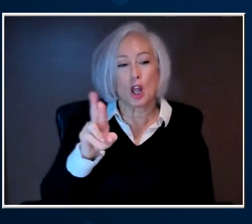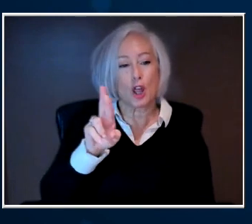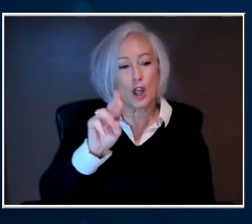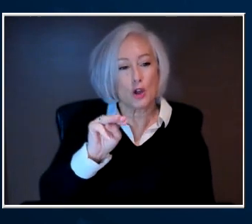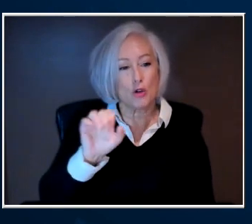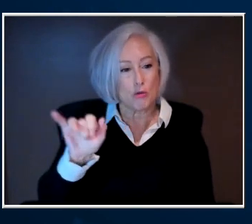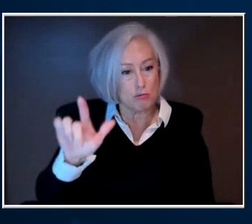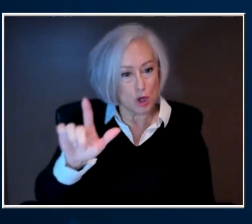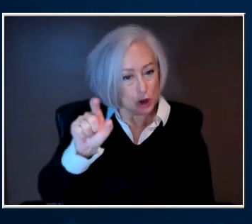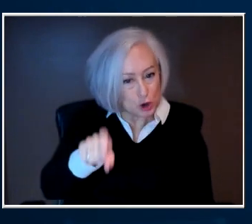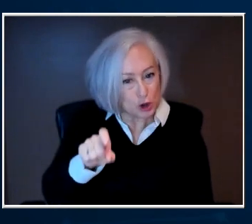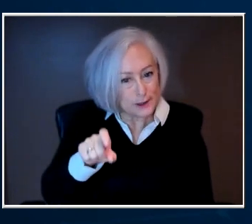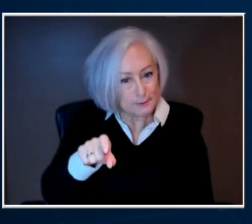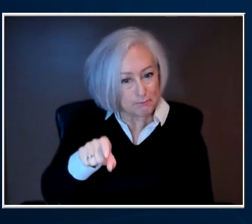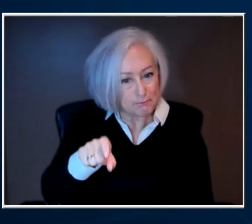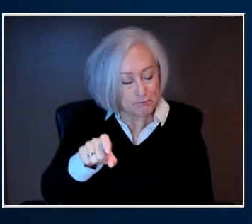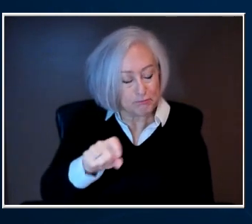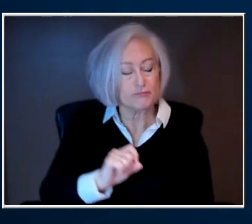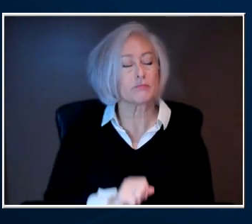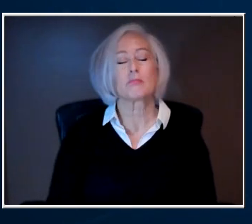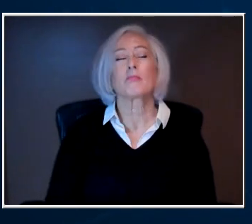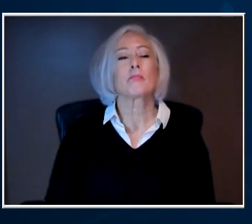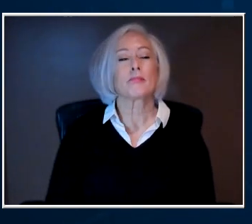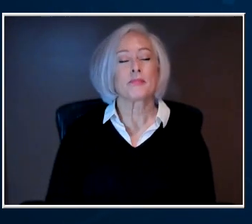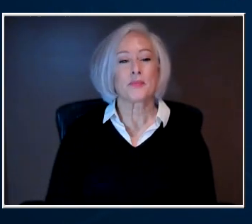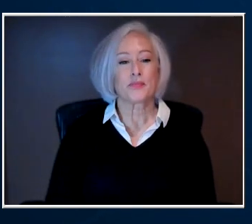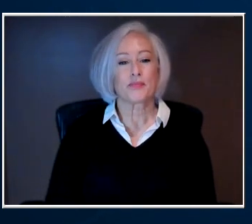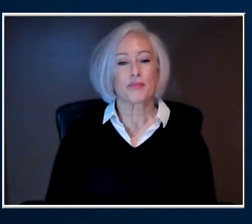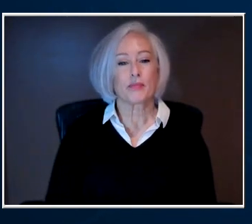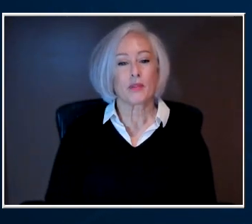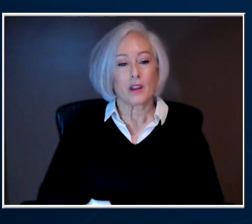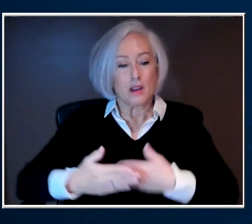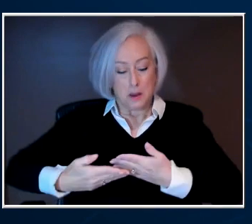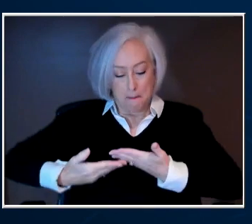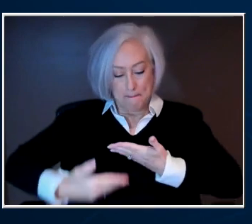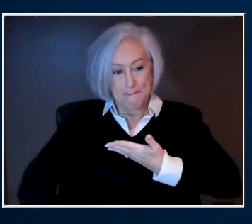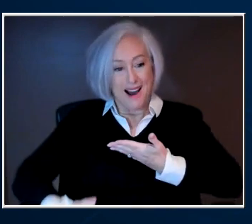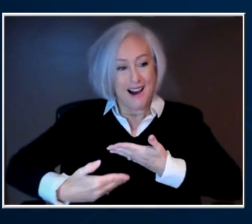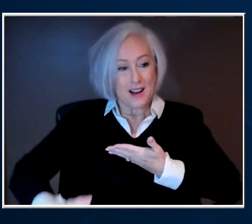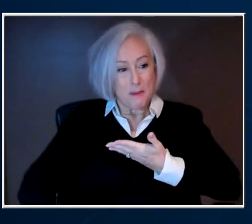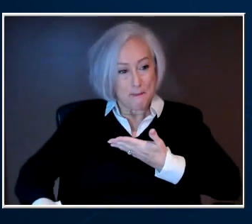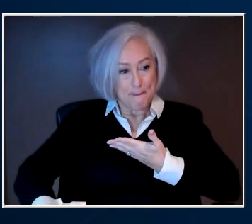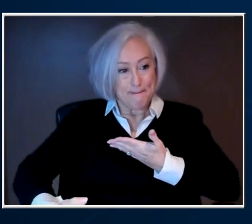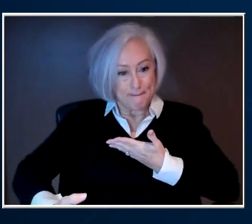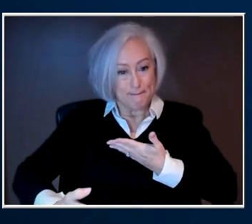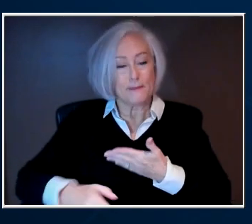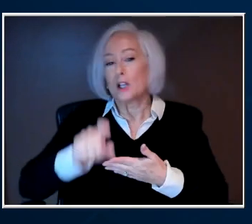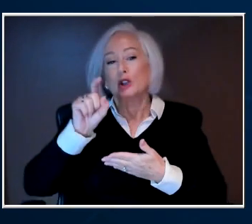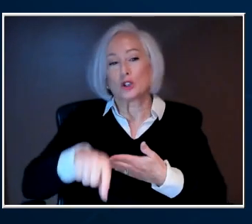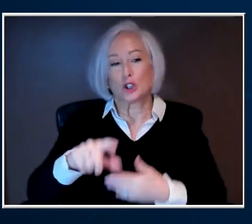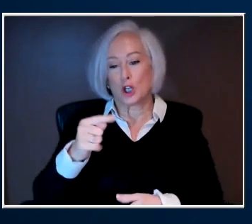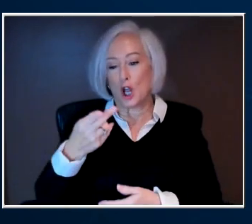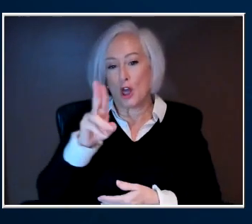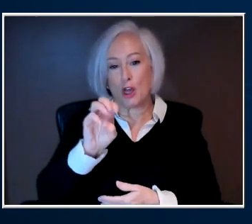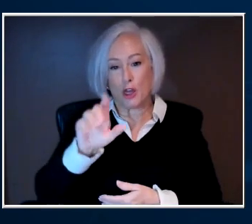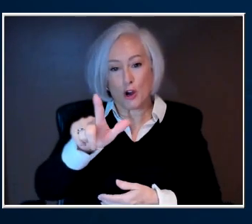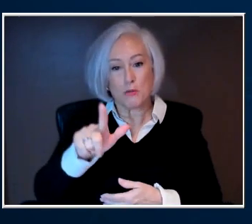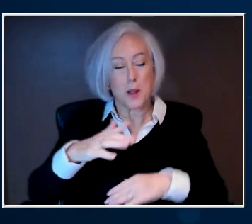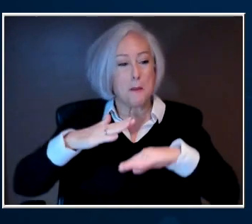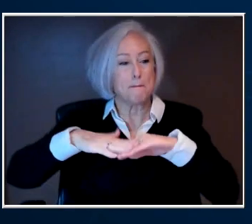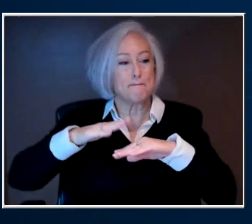Um, the other on the bottom, you got to go something thermal, but at least 2 layers on the